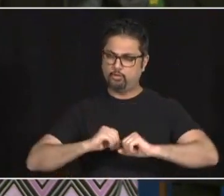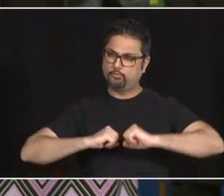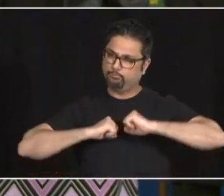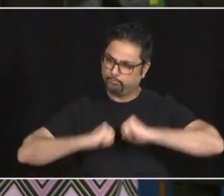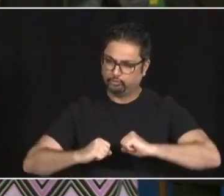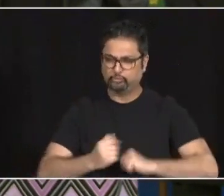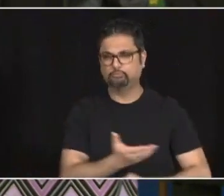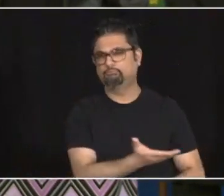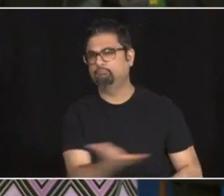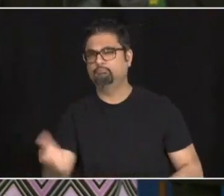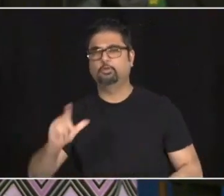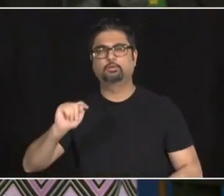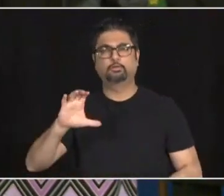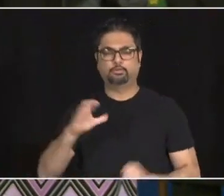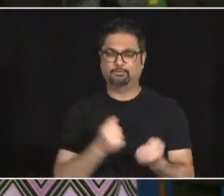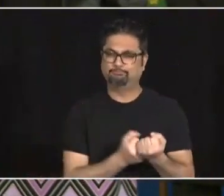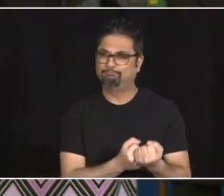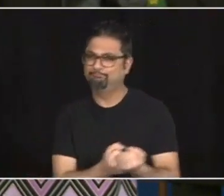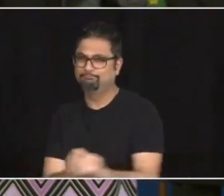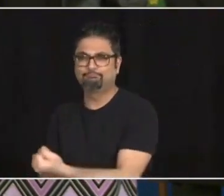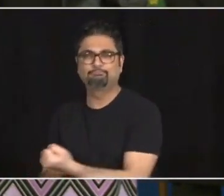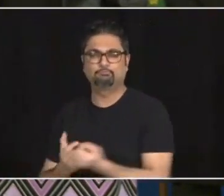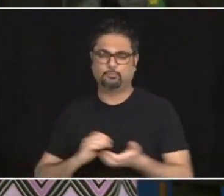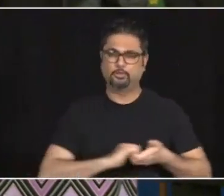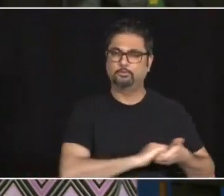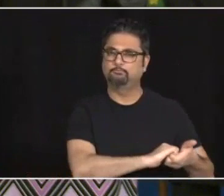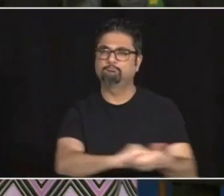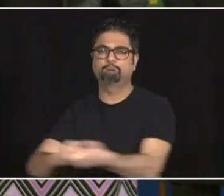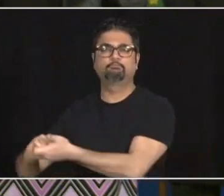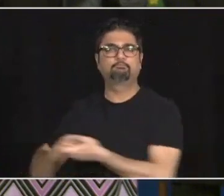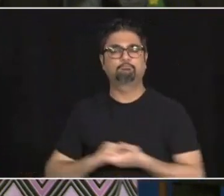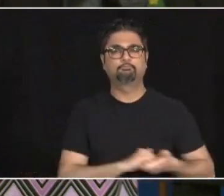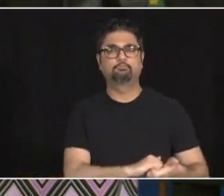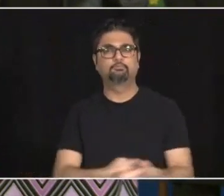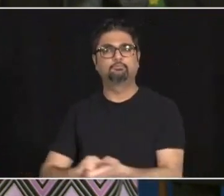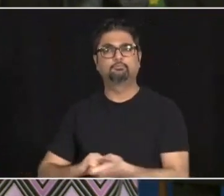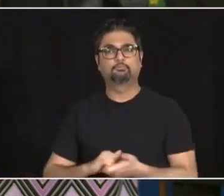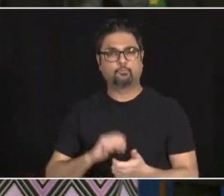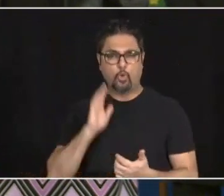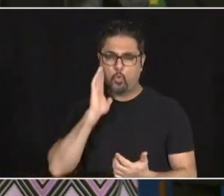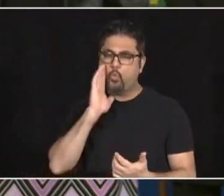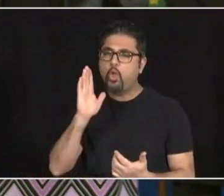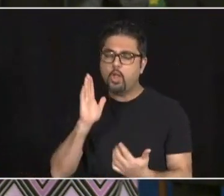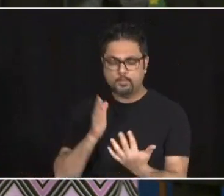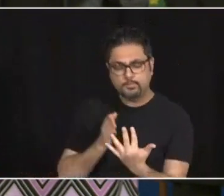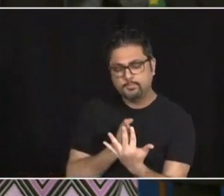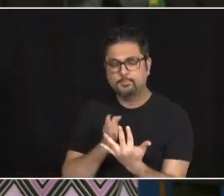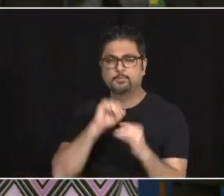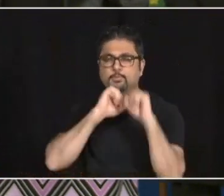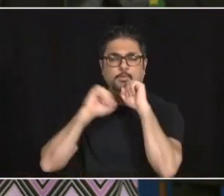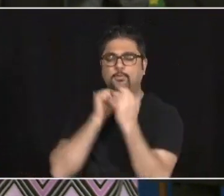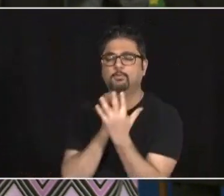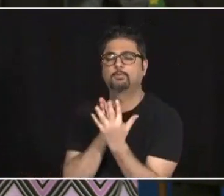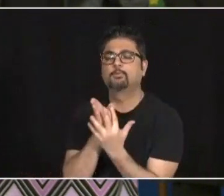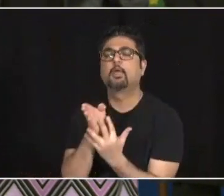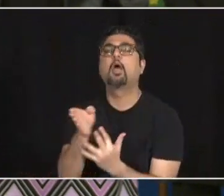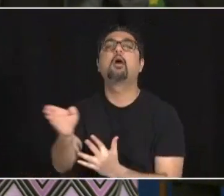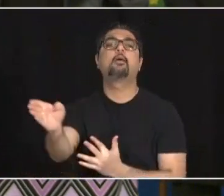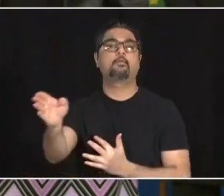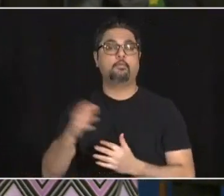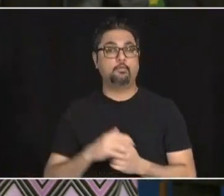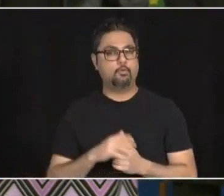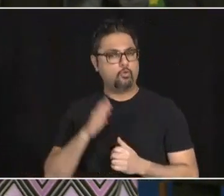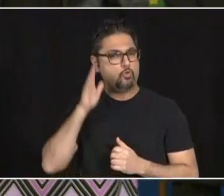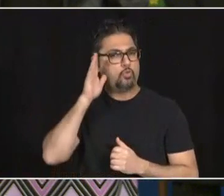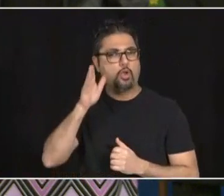and have each other's backs. And together, we will get through this. We will learn from this. We'll emerge